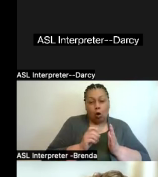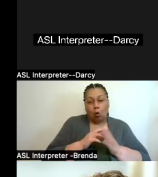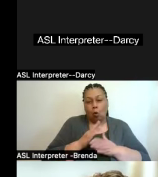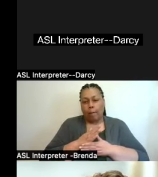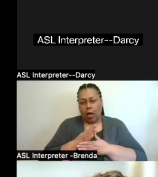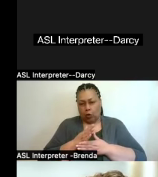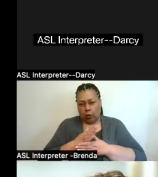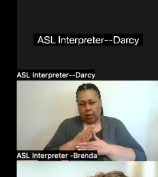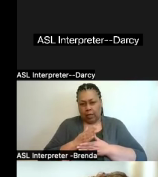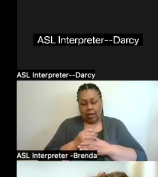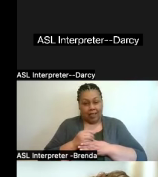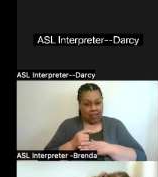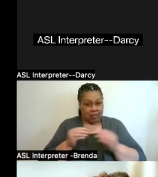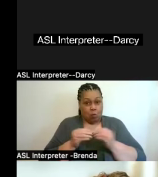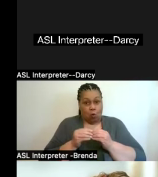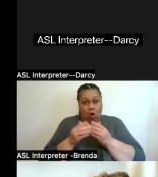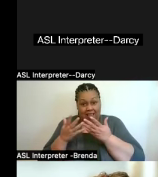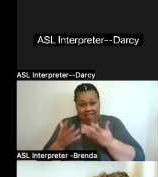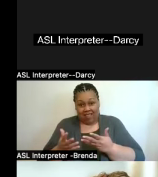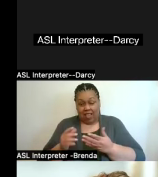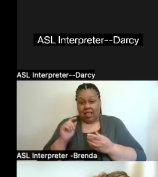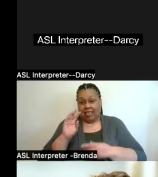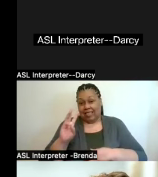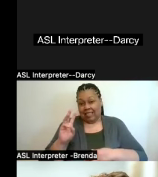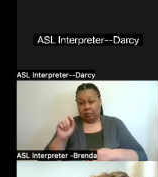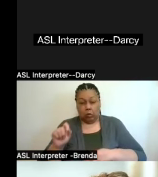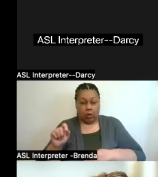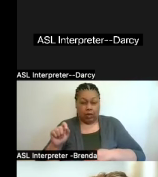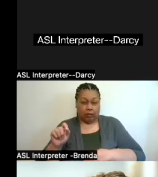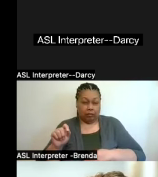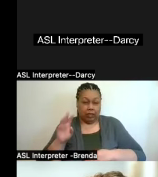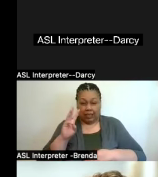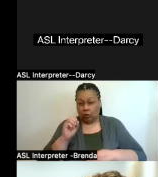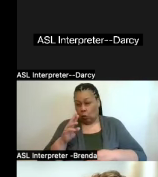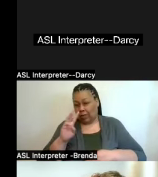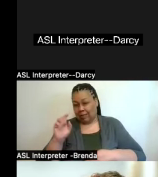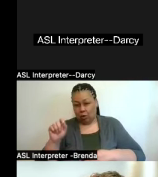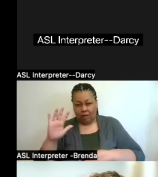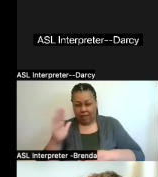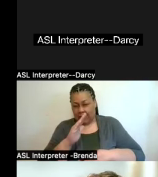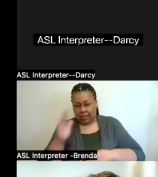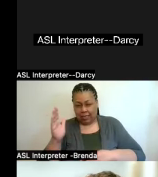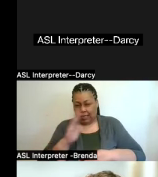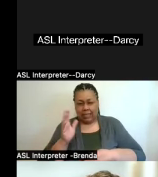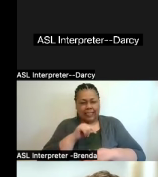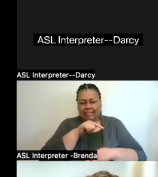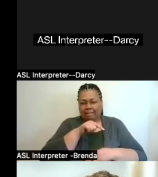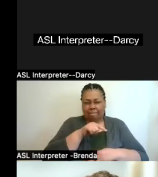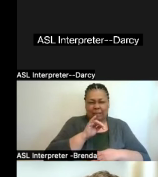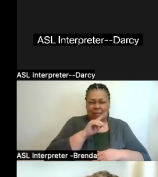get above magnitude 6 or 6.5, then it starts to not do as well